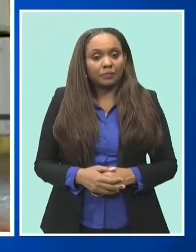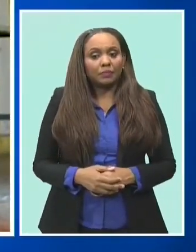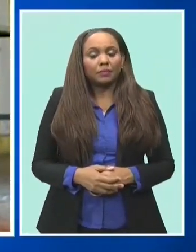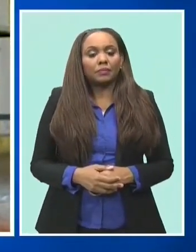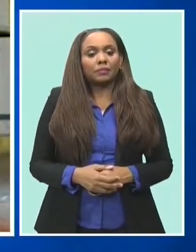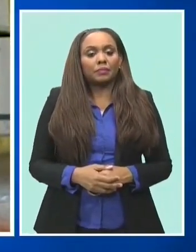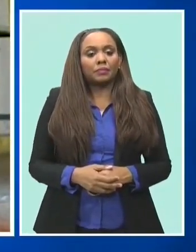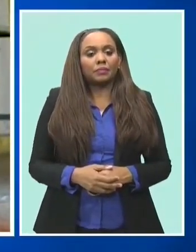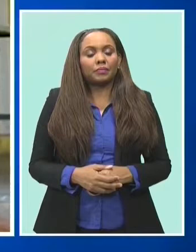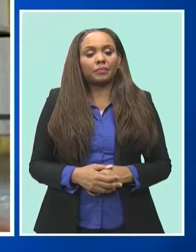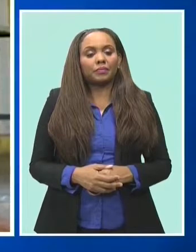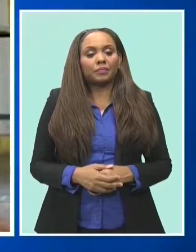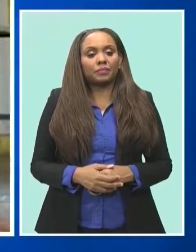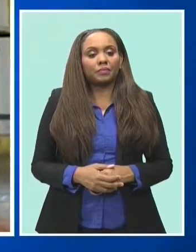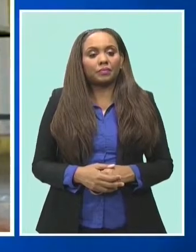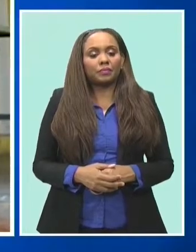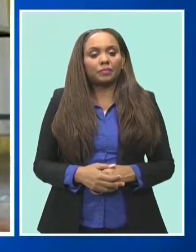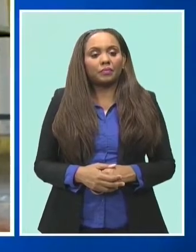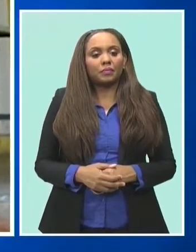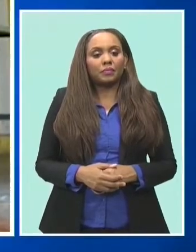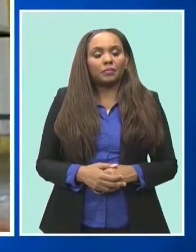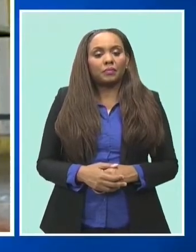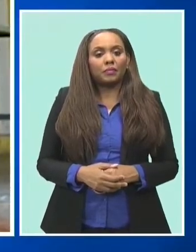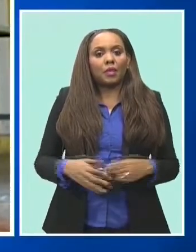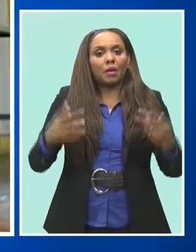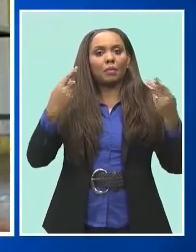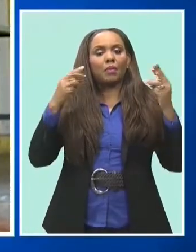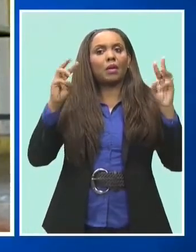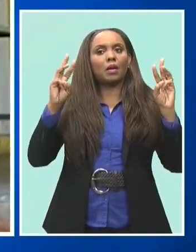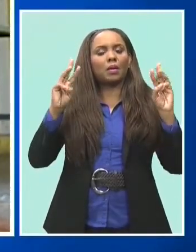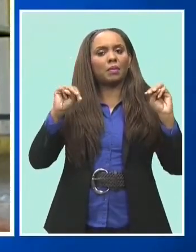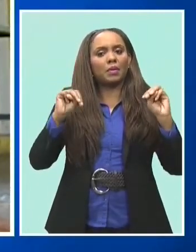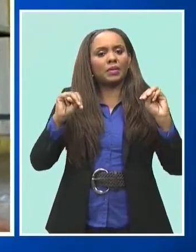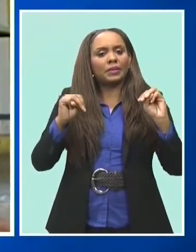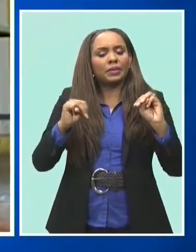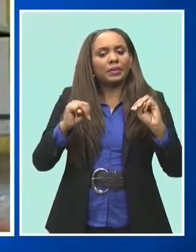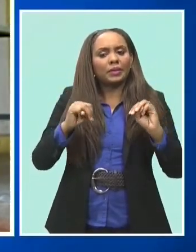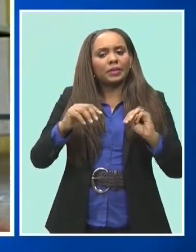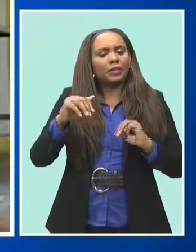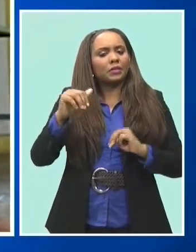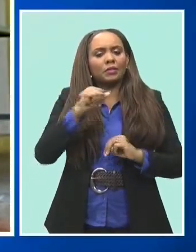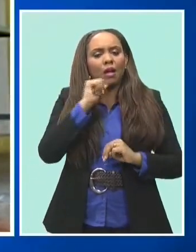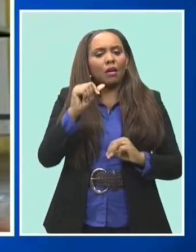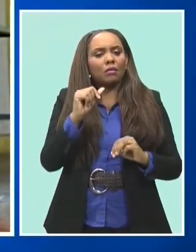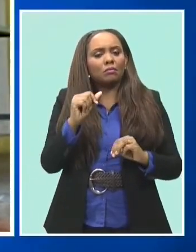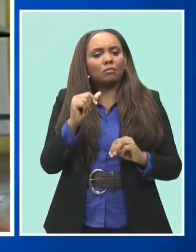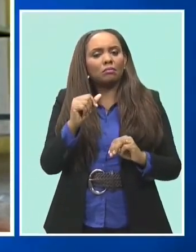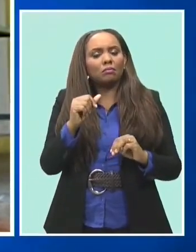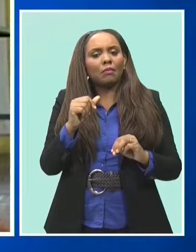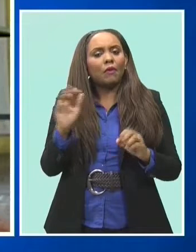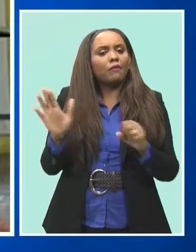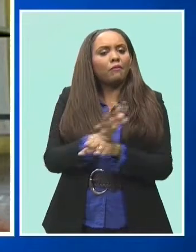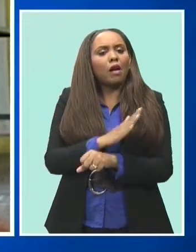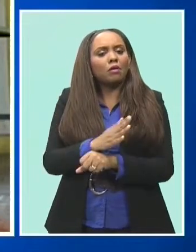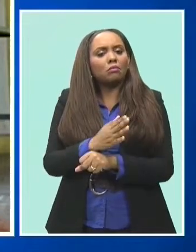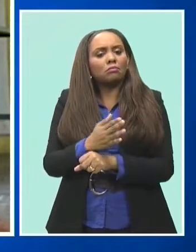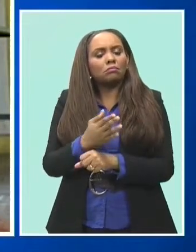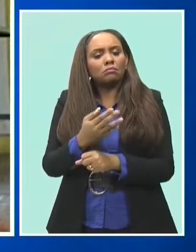Minister has hinted to that in a number of public statements and so on. After 1 year, we're